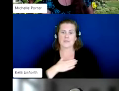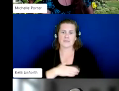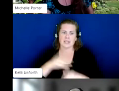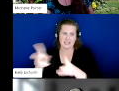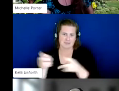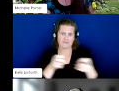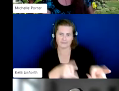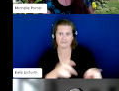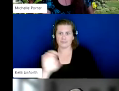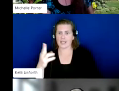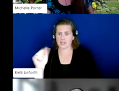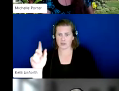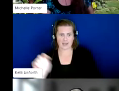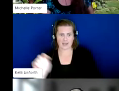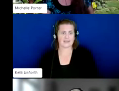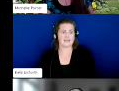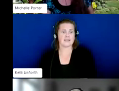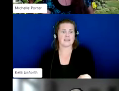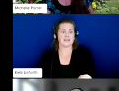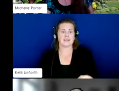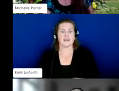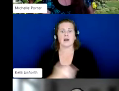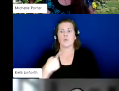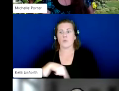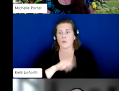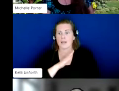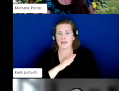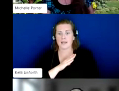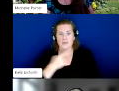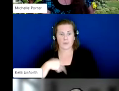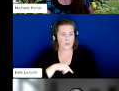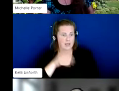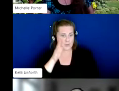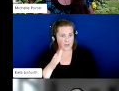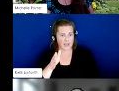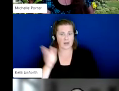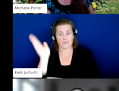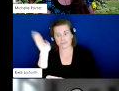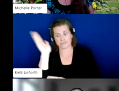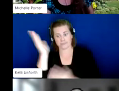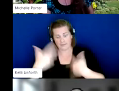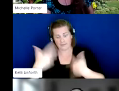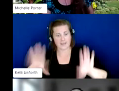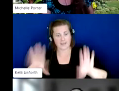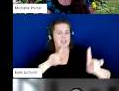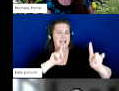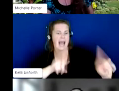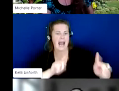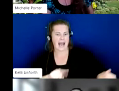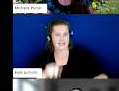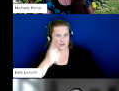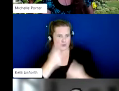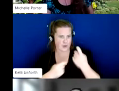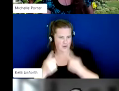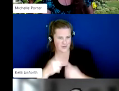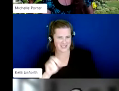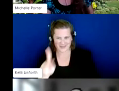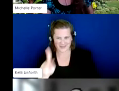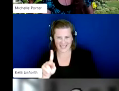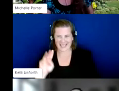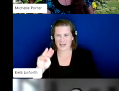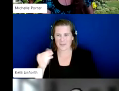that in the Q&A box, and we will be taking time at the end to answer your questions with